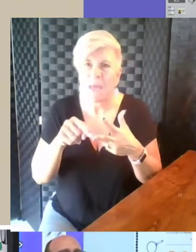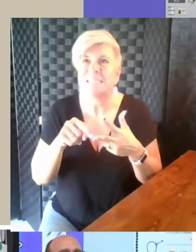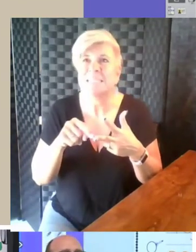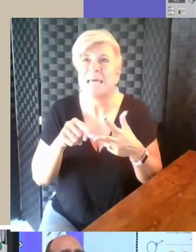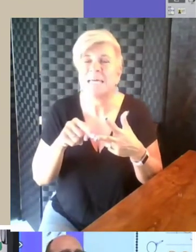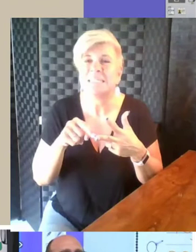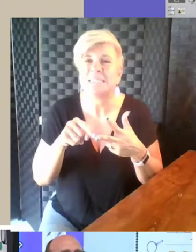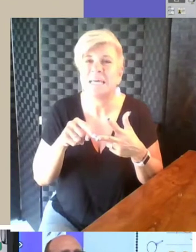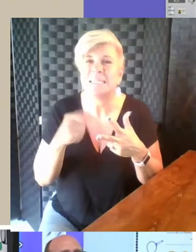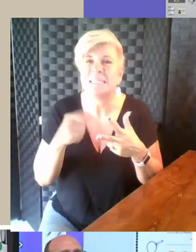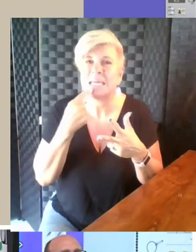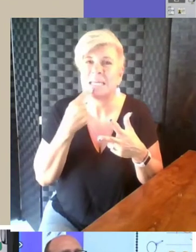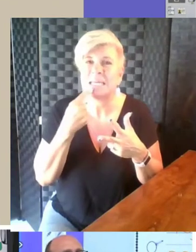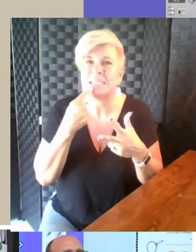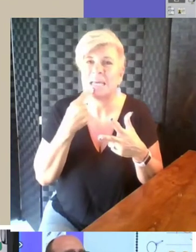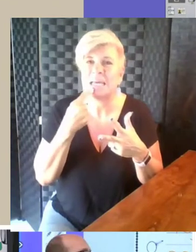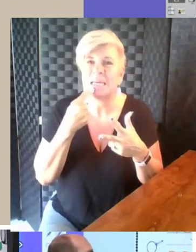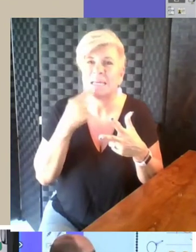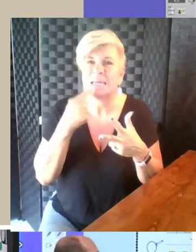A, T, T.